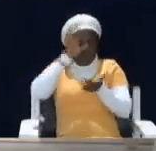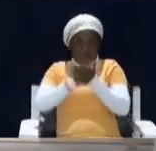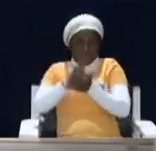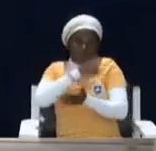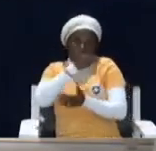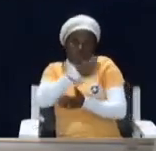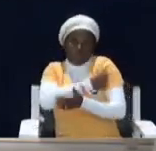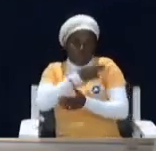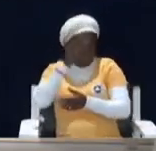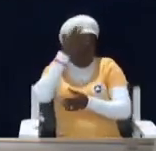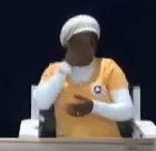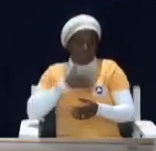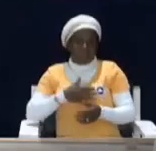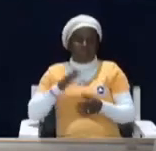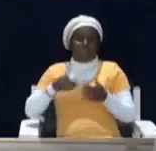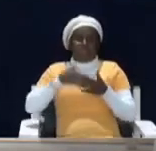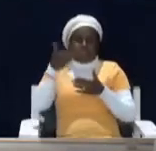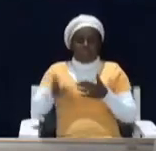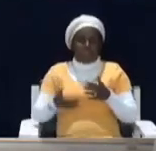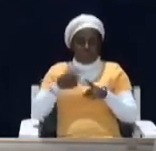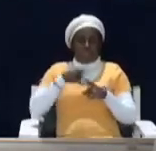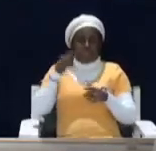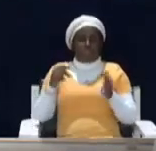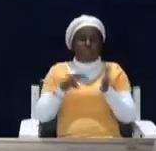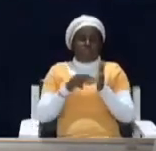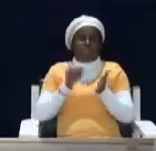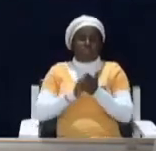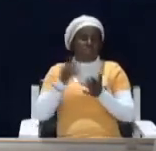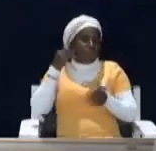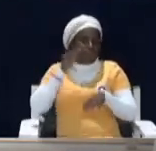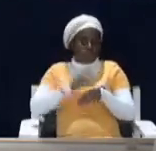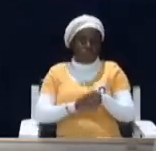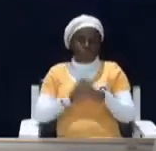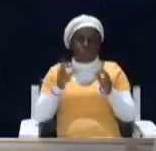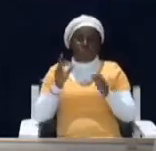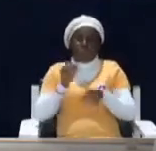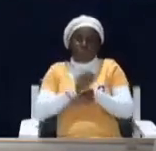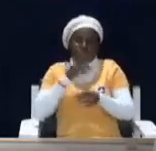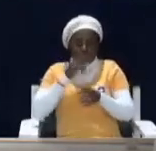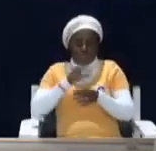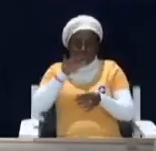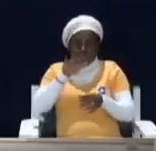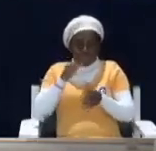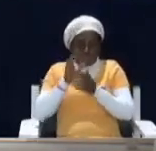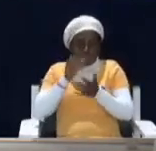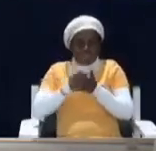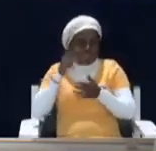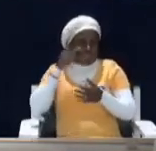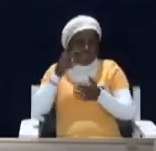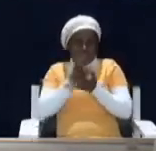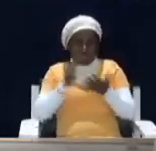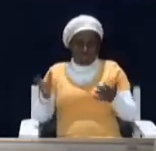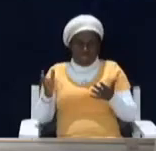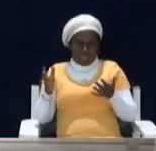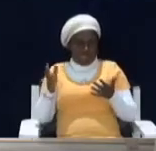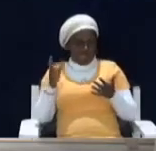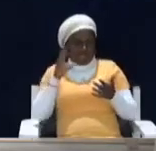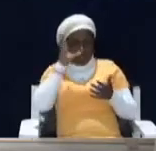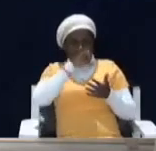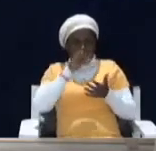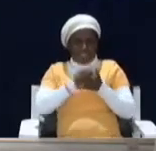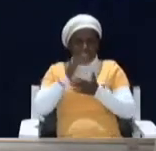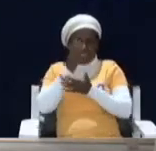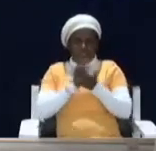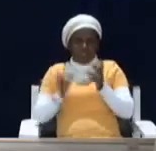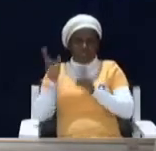on him. The next morning, the nurse that was on duty came to me and said he saw something strange, that some strange people came to where